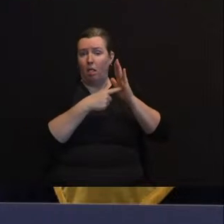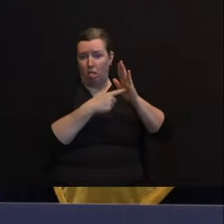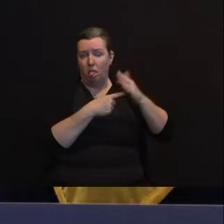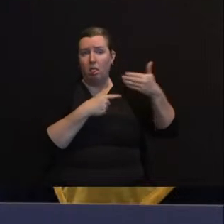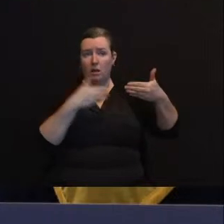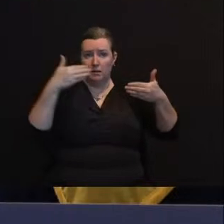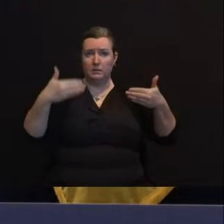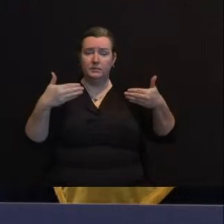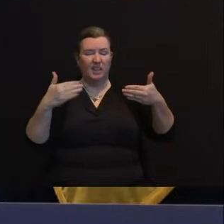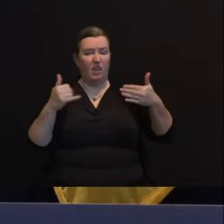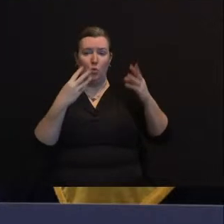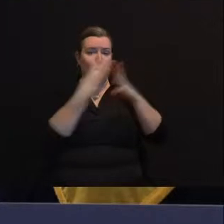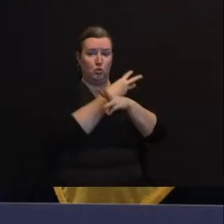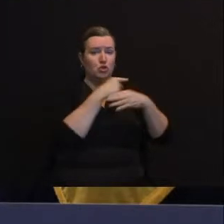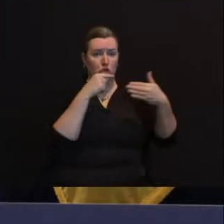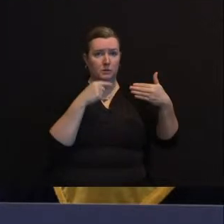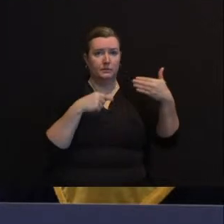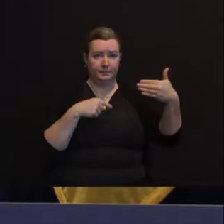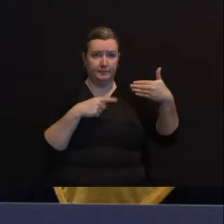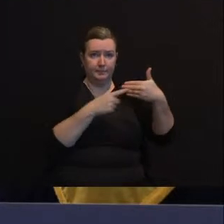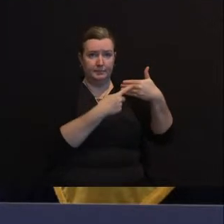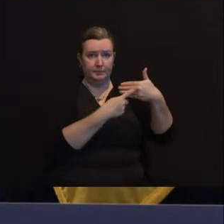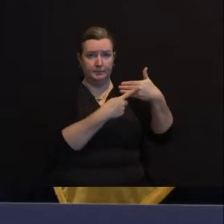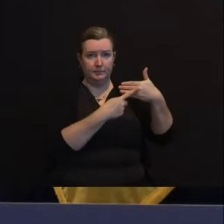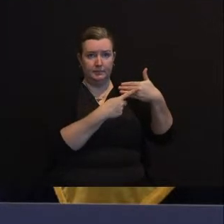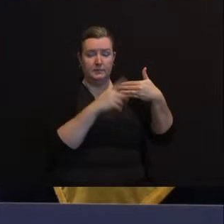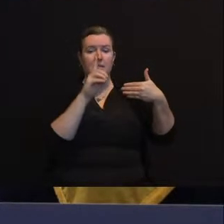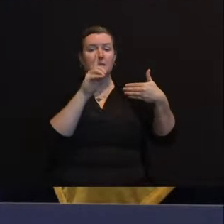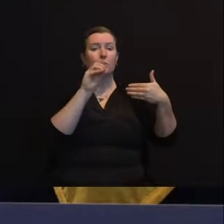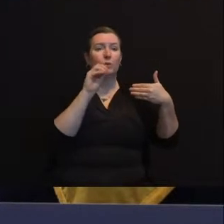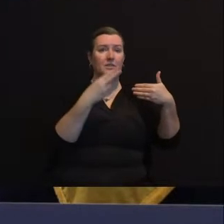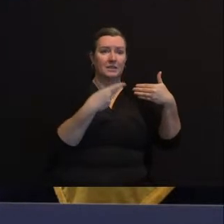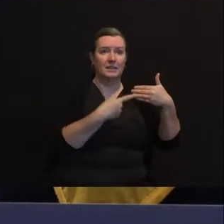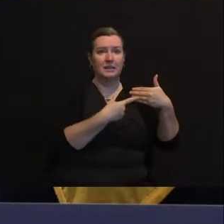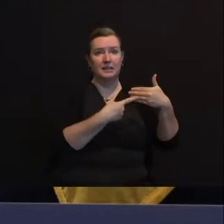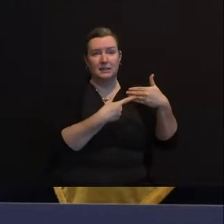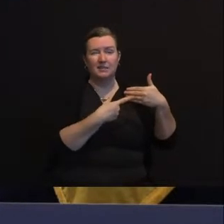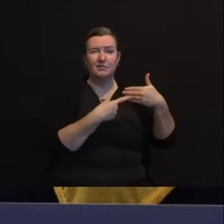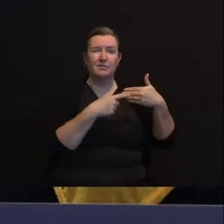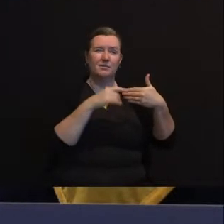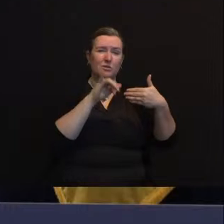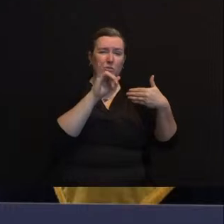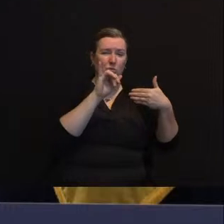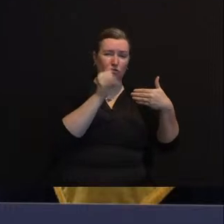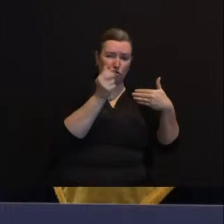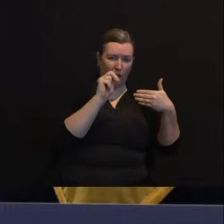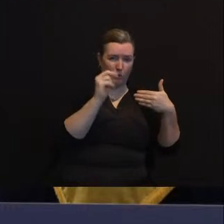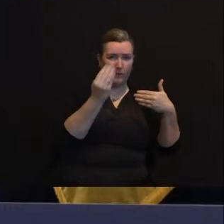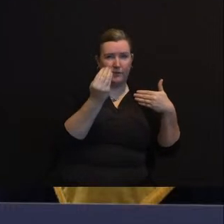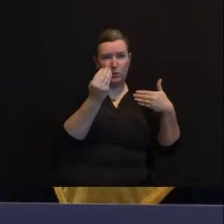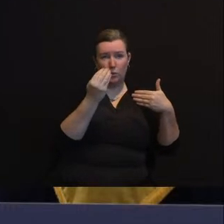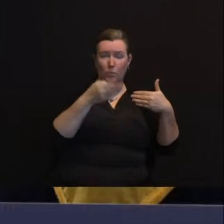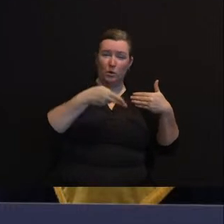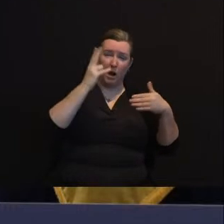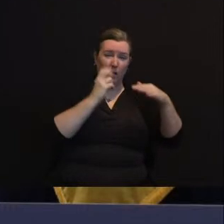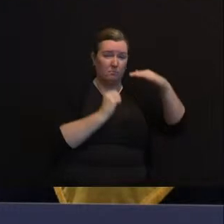Department of Health, peak of cases, 12,595 on January 14, peak of hospitalizations